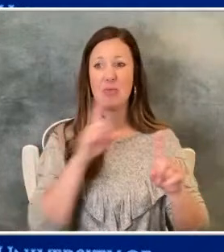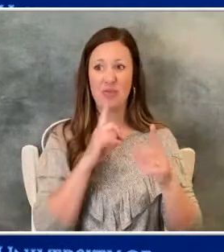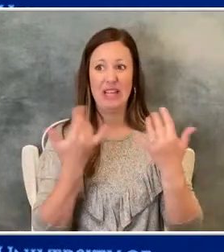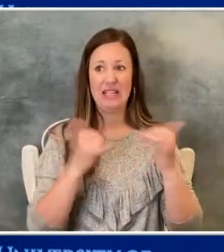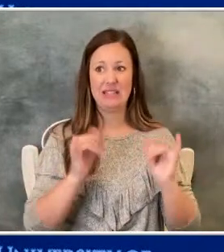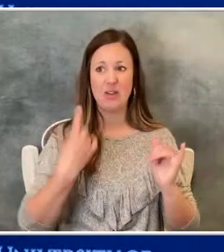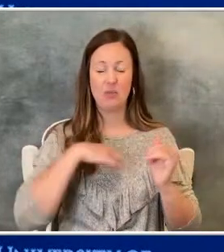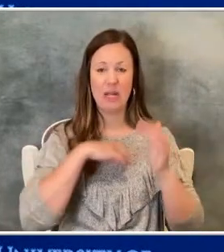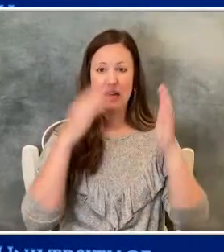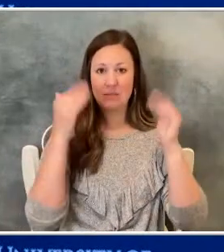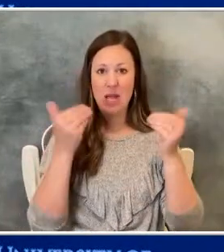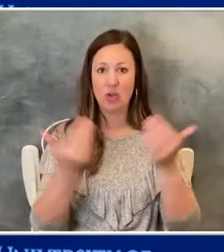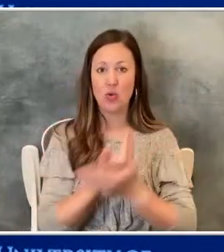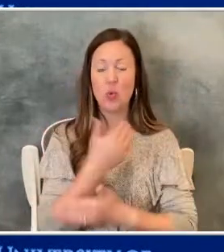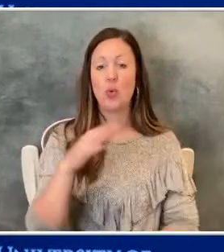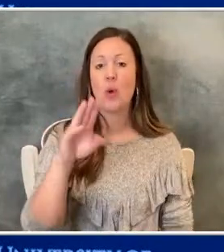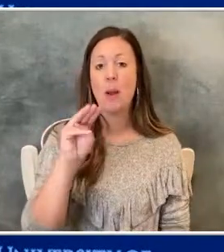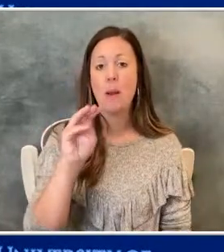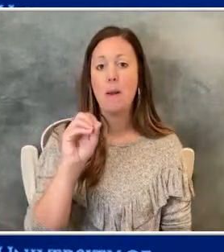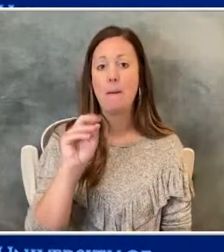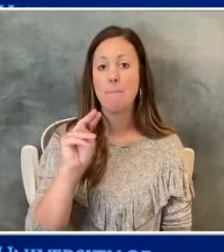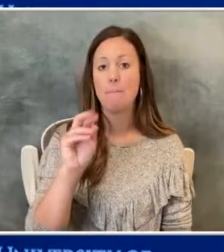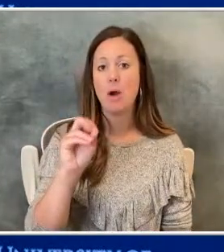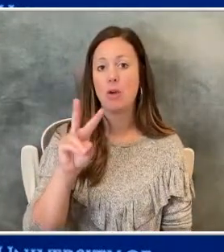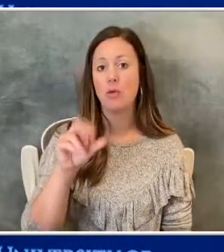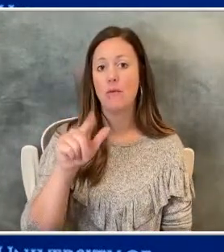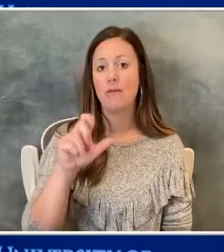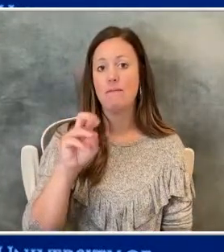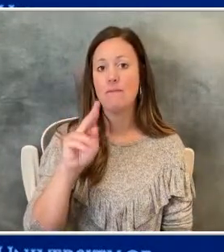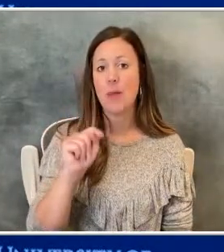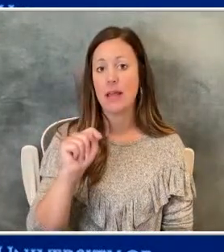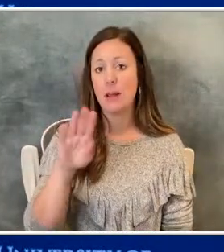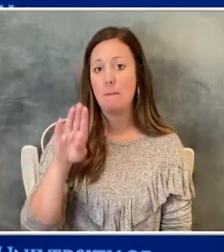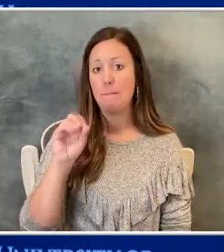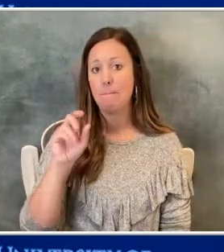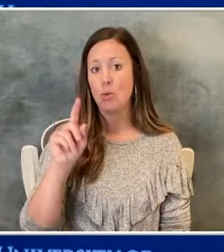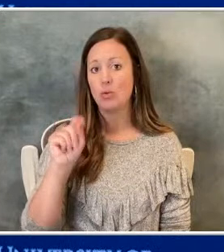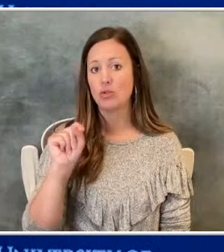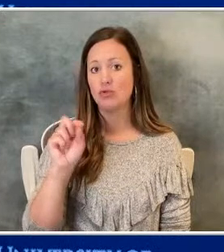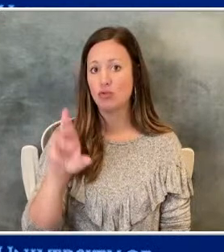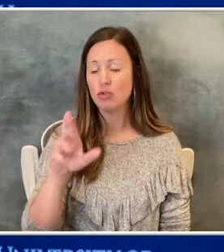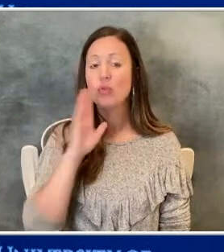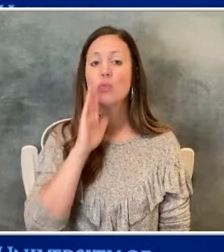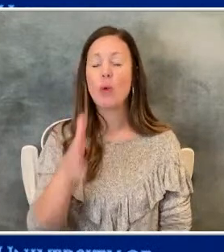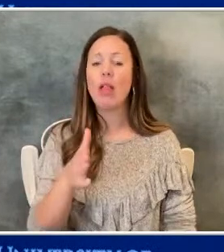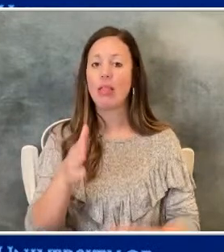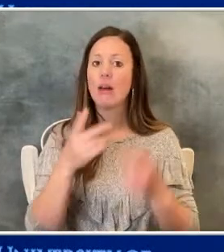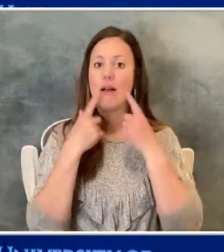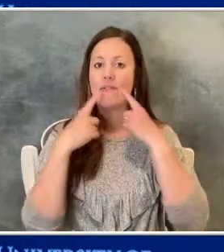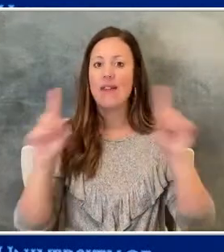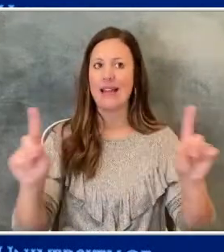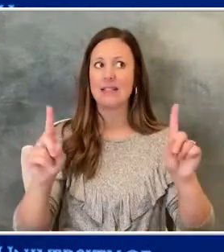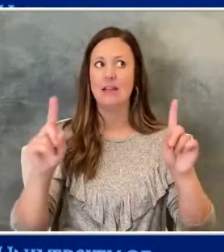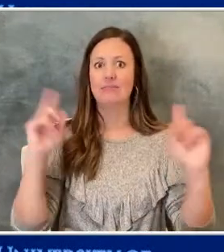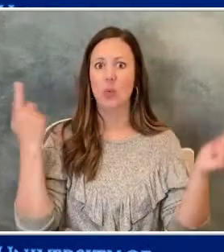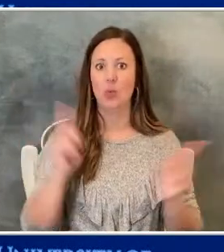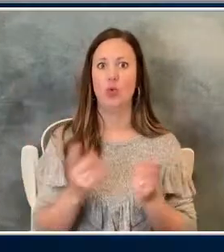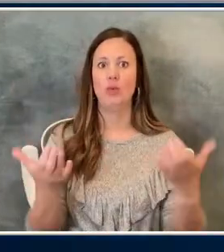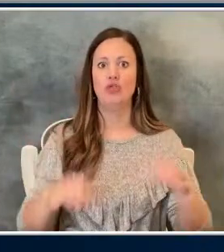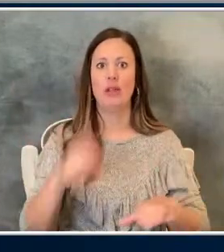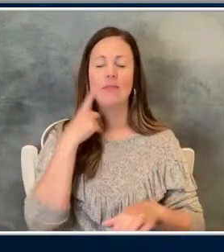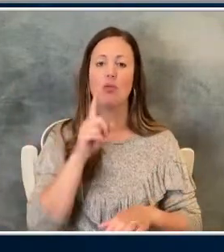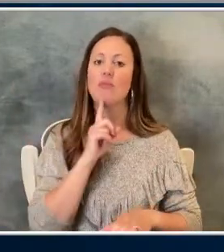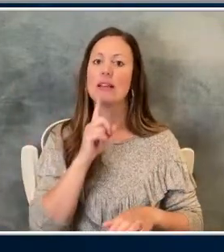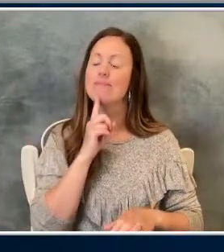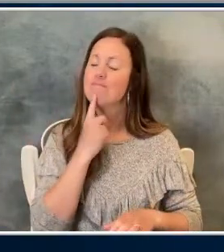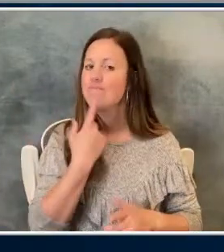the new monovalent booster to be effective at helping reduce your chance of hospitalization and severe disease. All right, I have a question